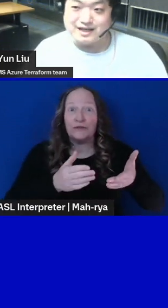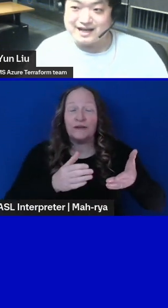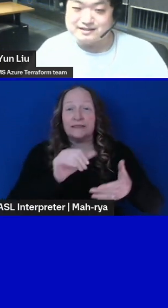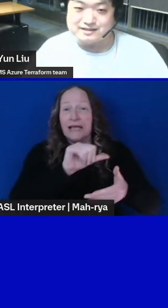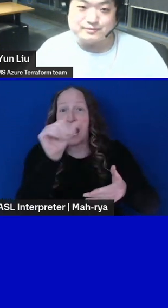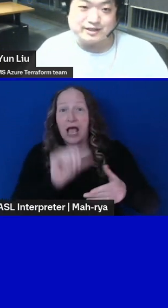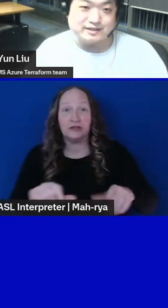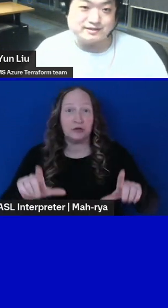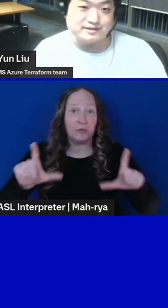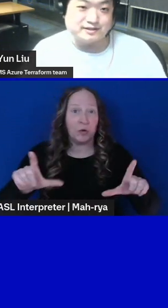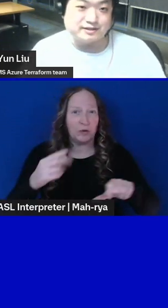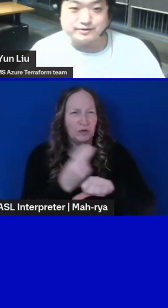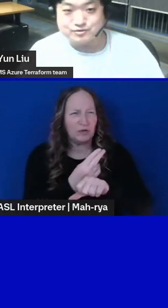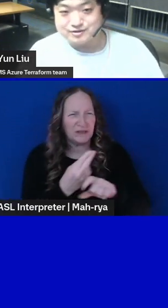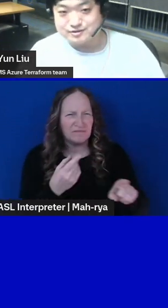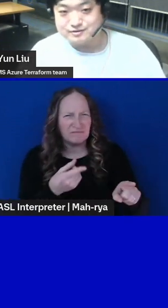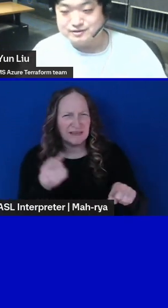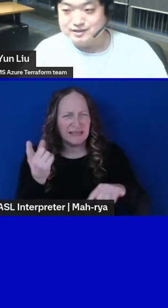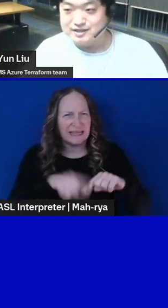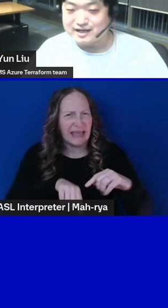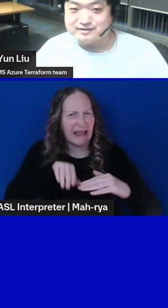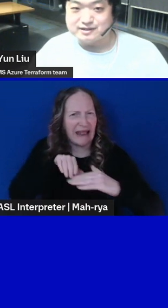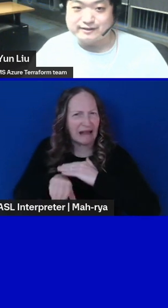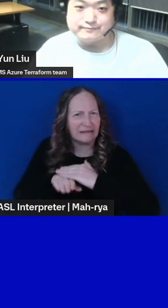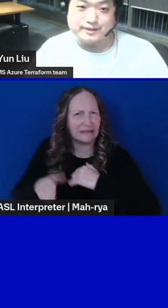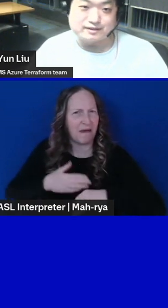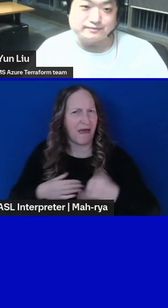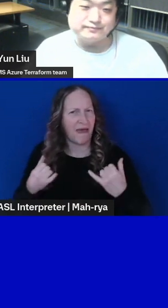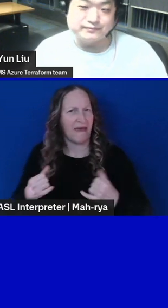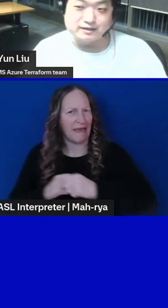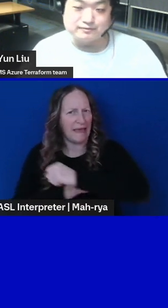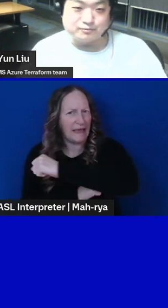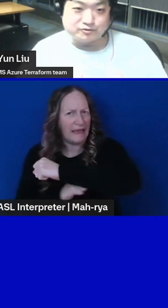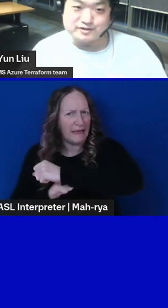you access my existing infrastructure and